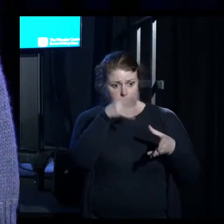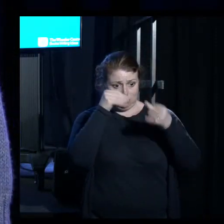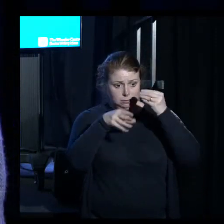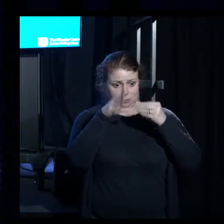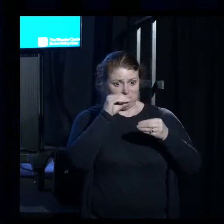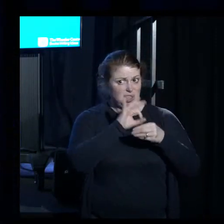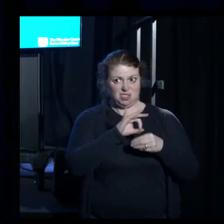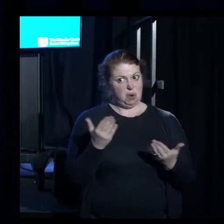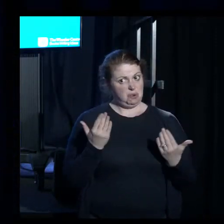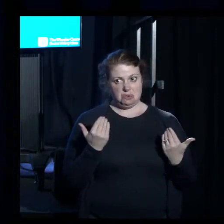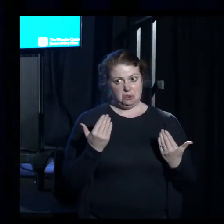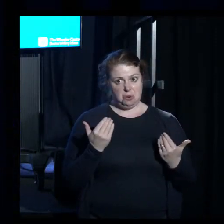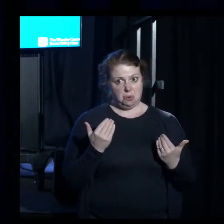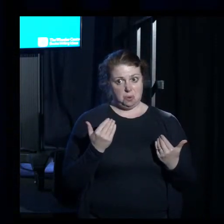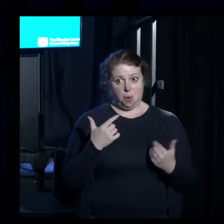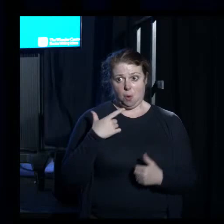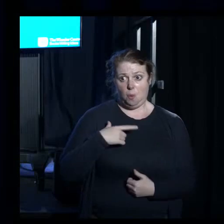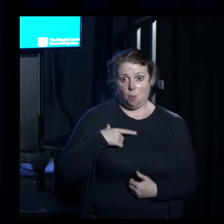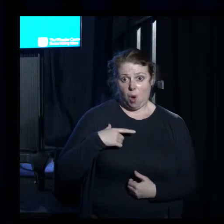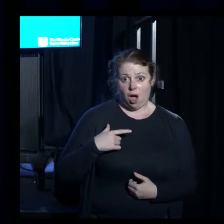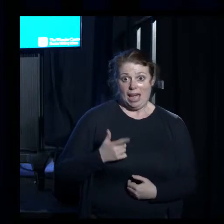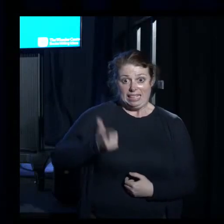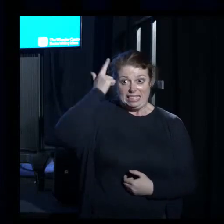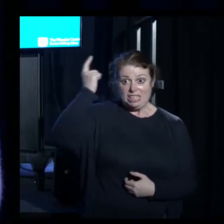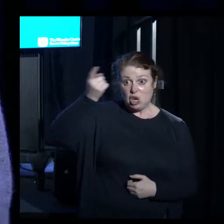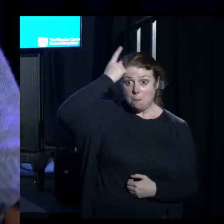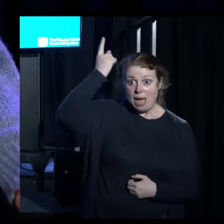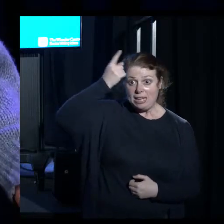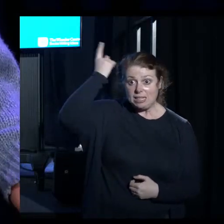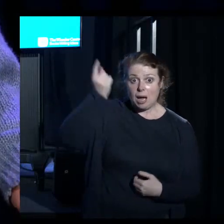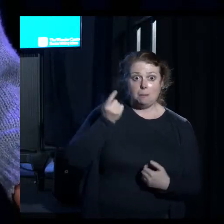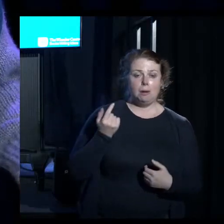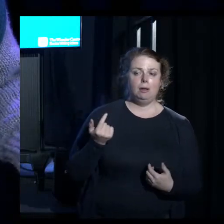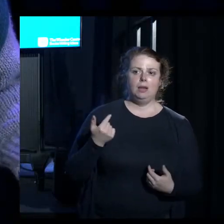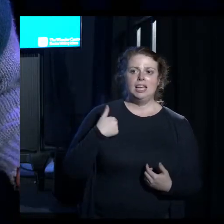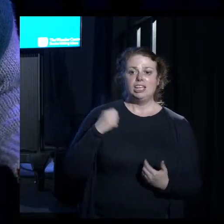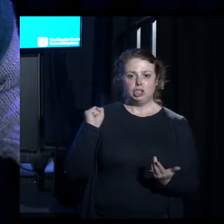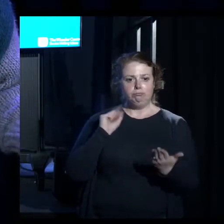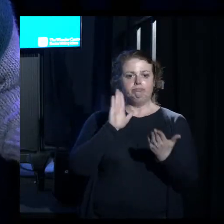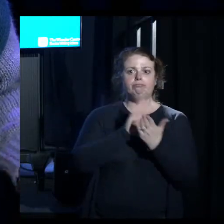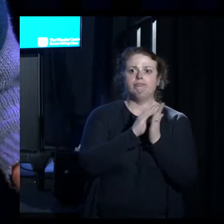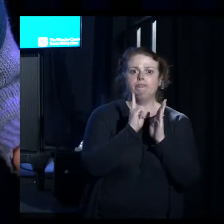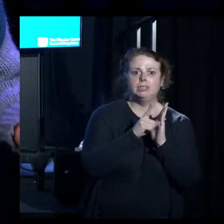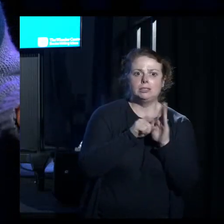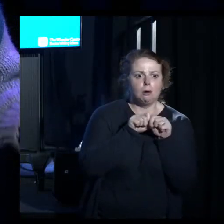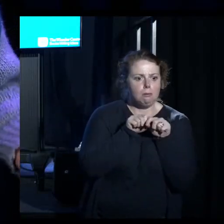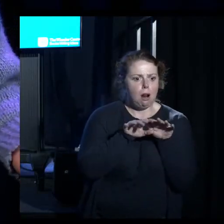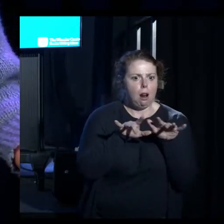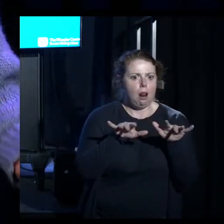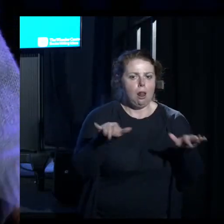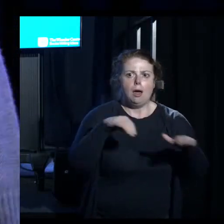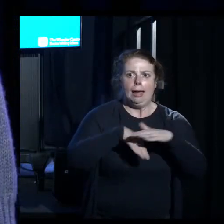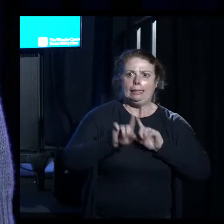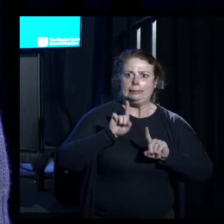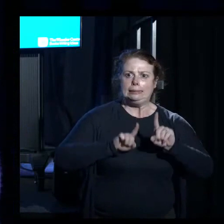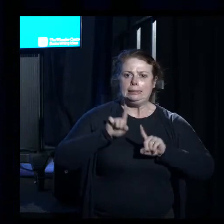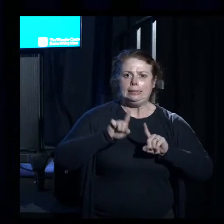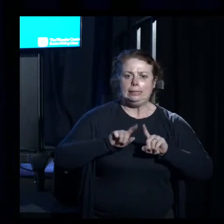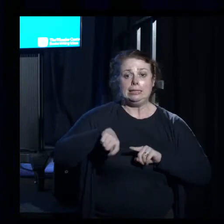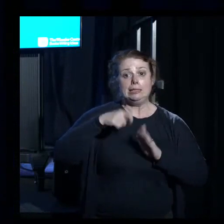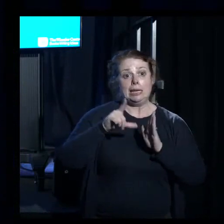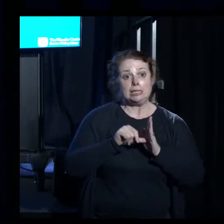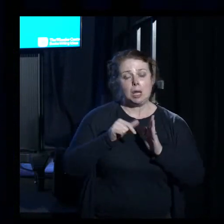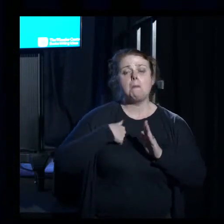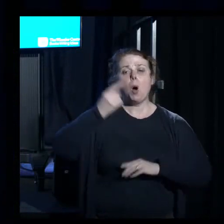cool. Turns out it was made up by a teacher at my school. She put the dance on TikTok that went viral in our town. Next time,